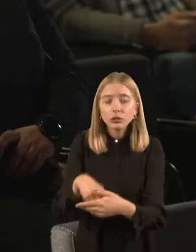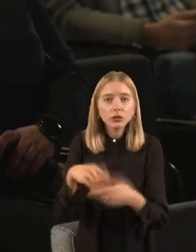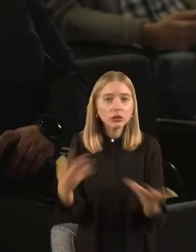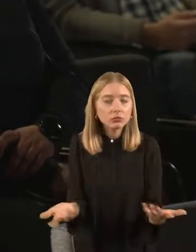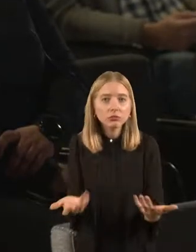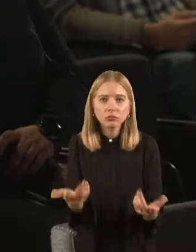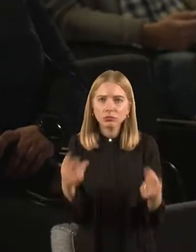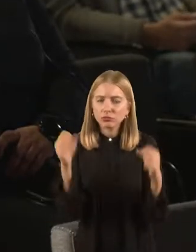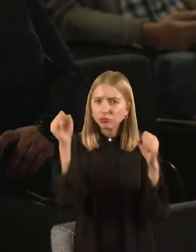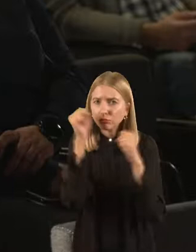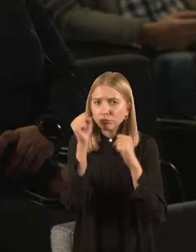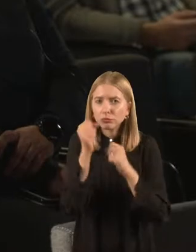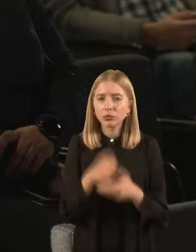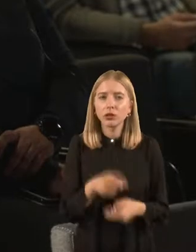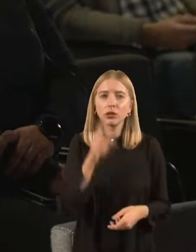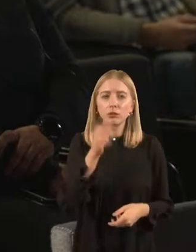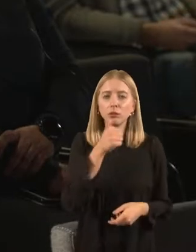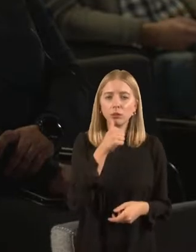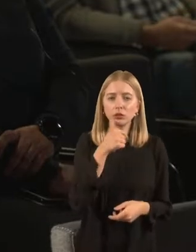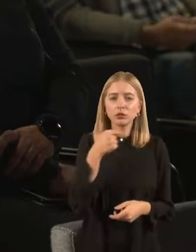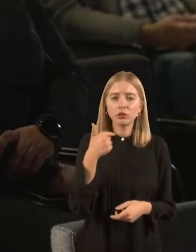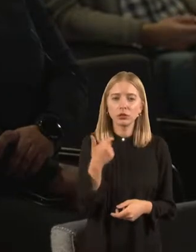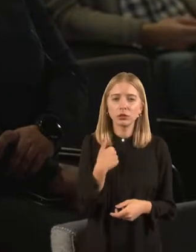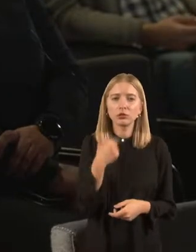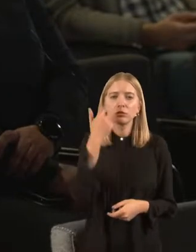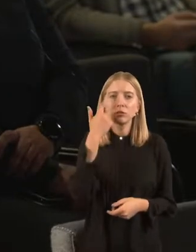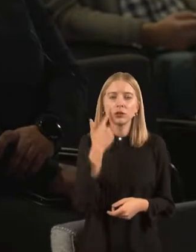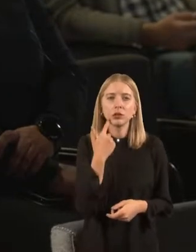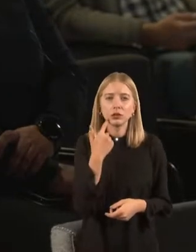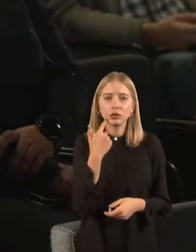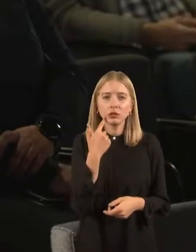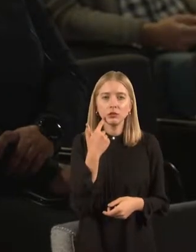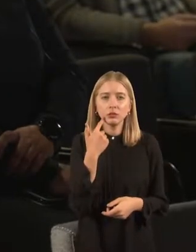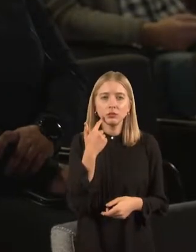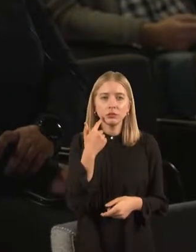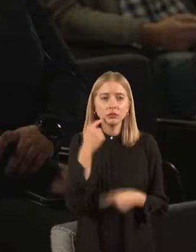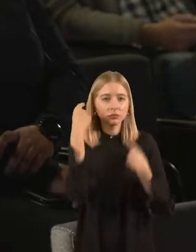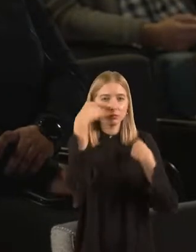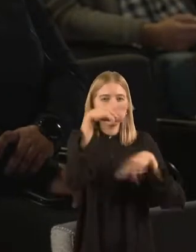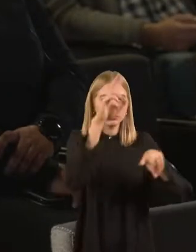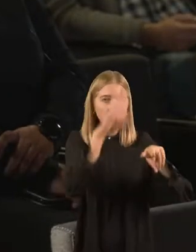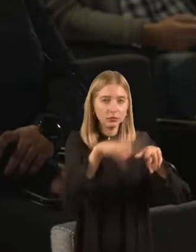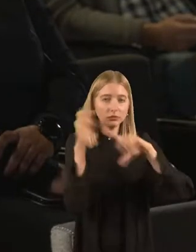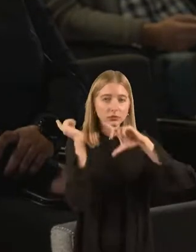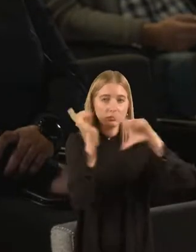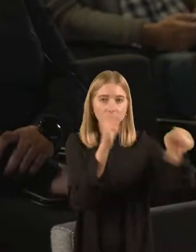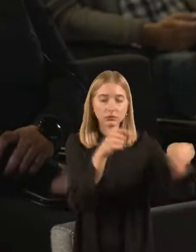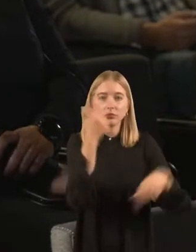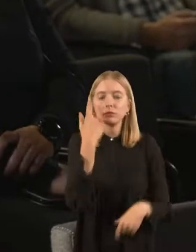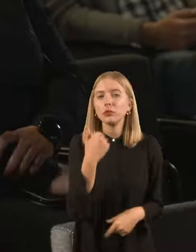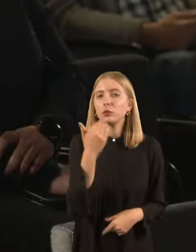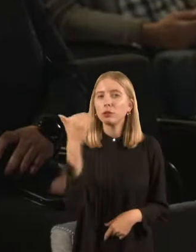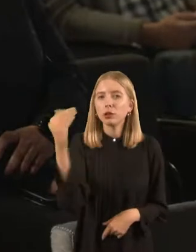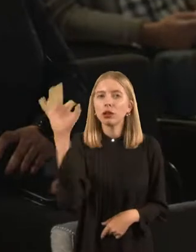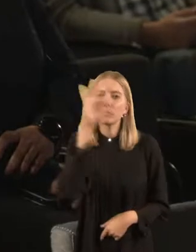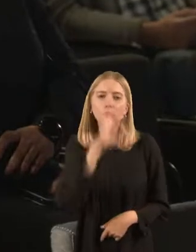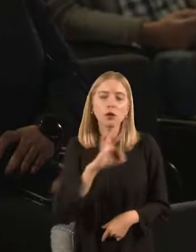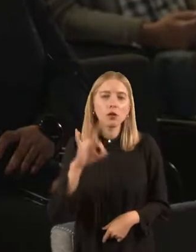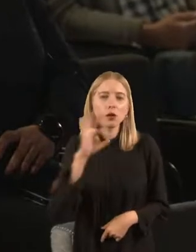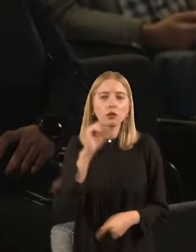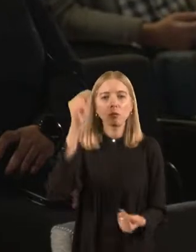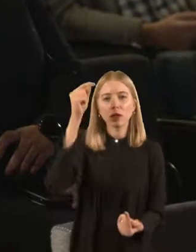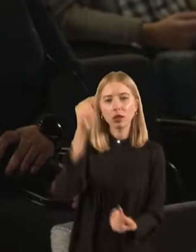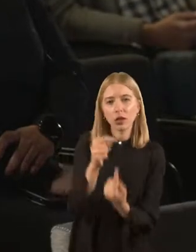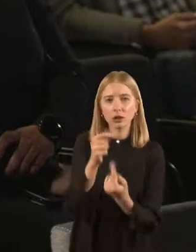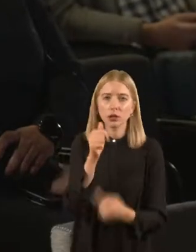for its purpose, then it has to invest. But let's leave this issue aside. Let's put it aside. Let's leave